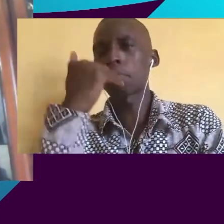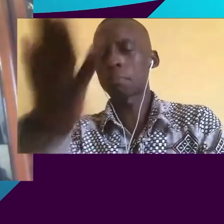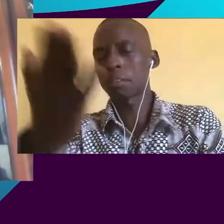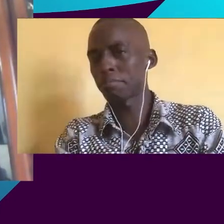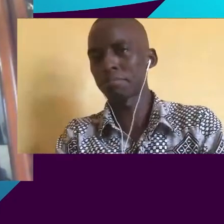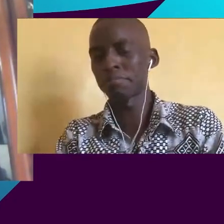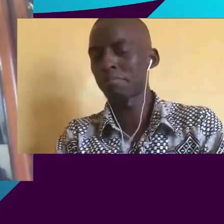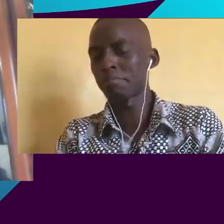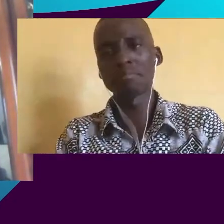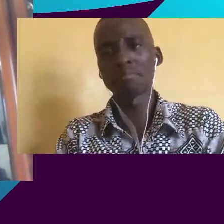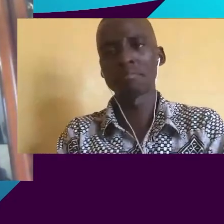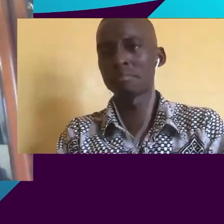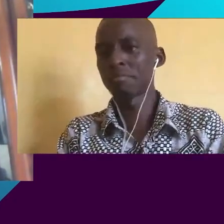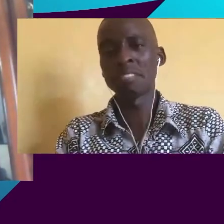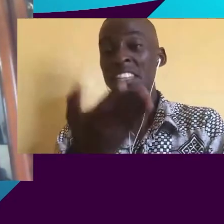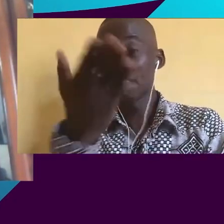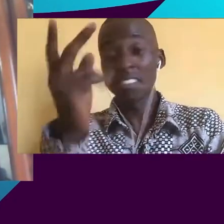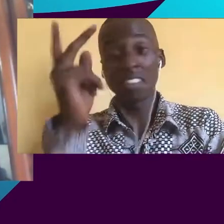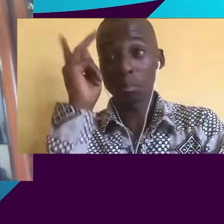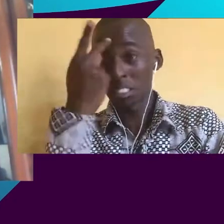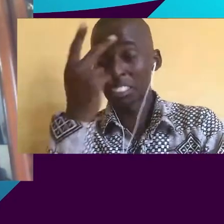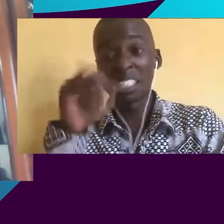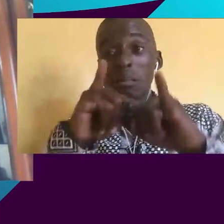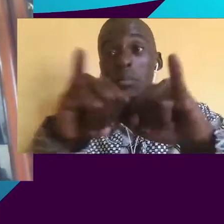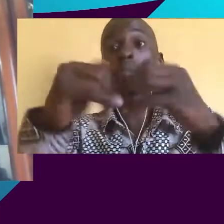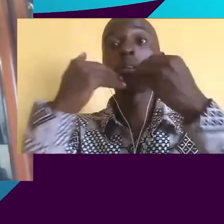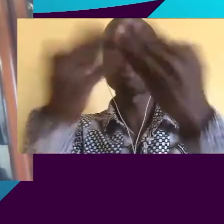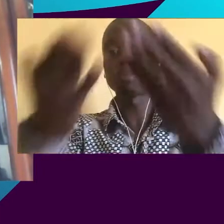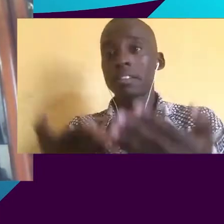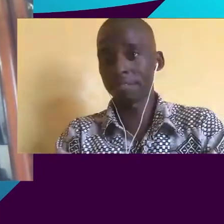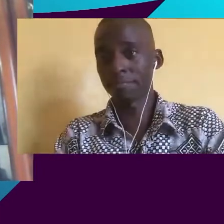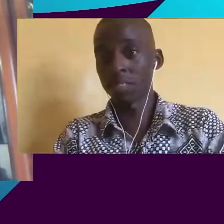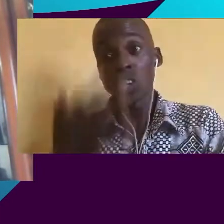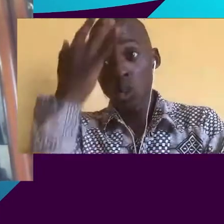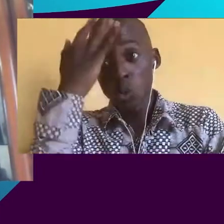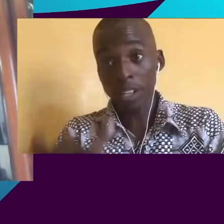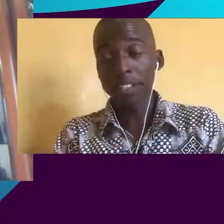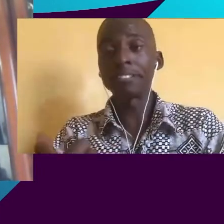actually not enforced. One, because if it's there,